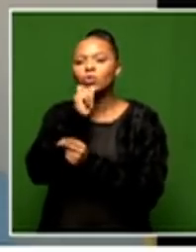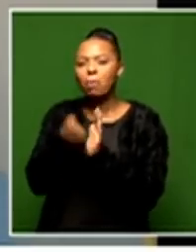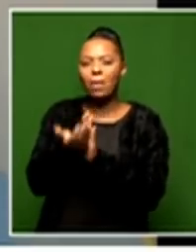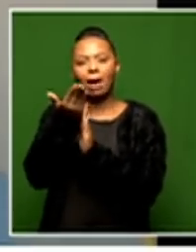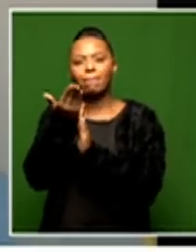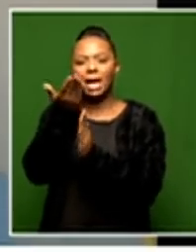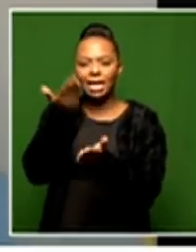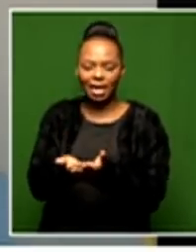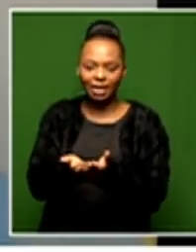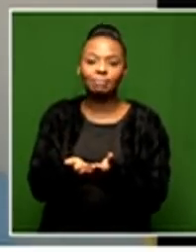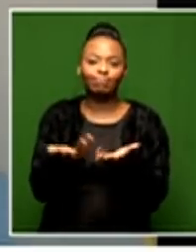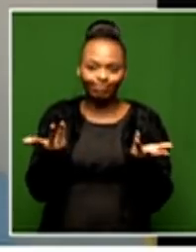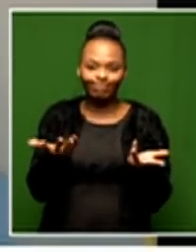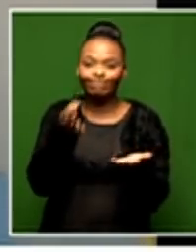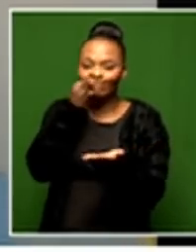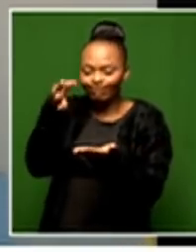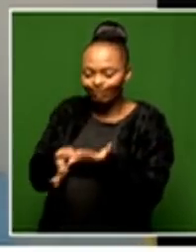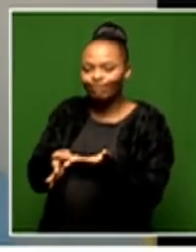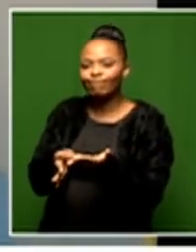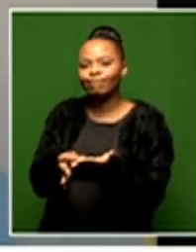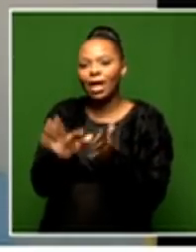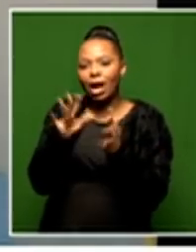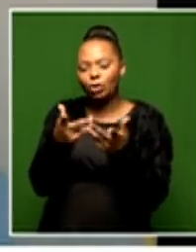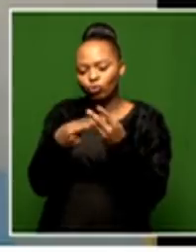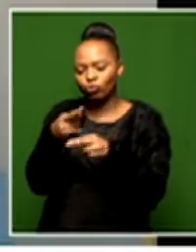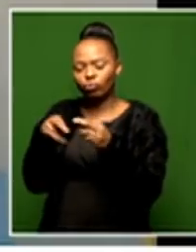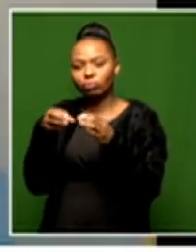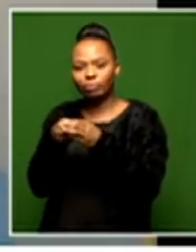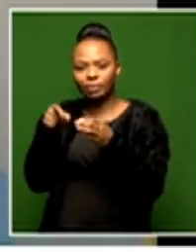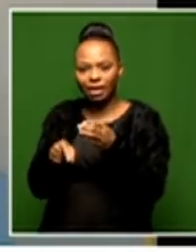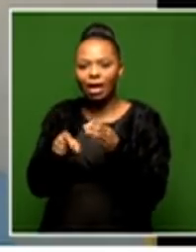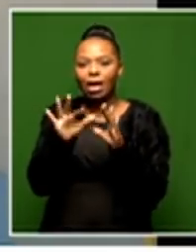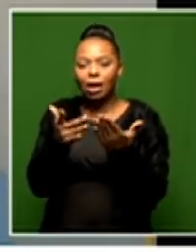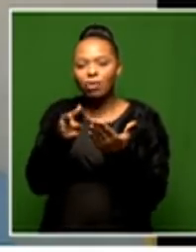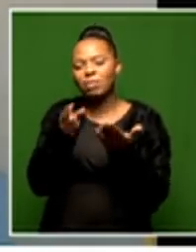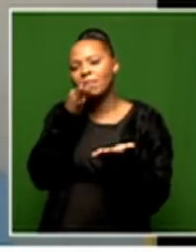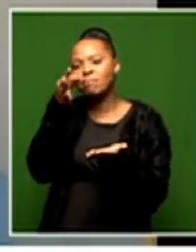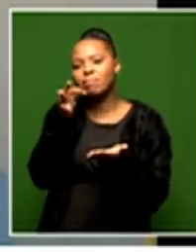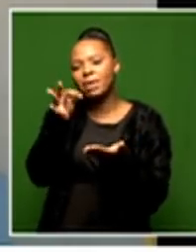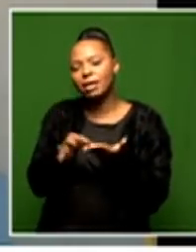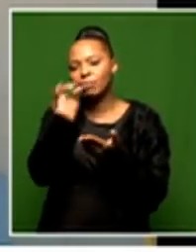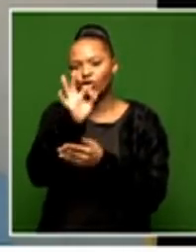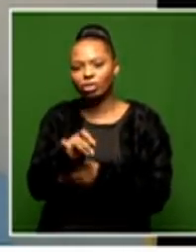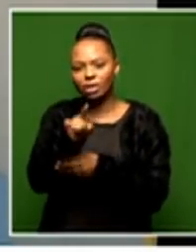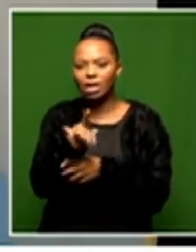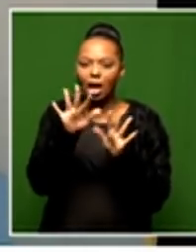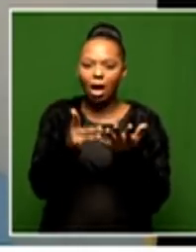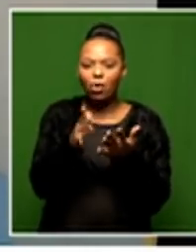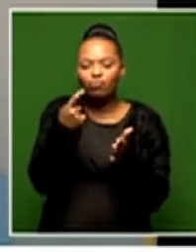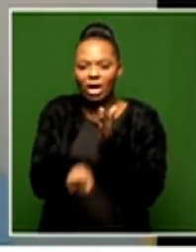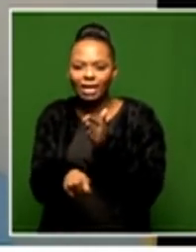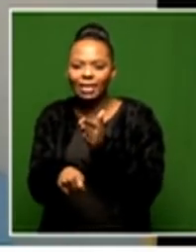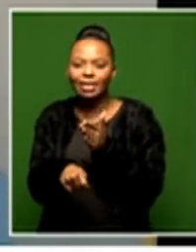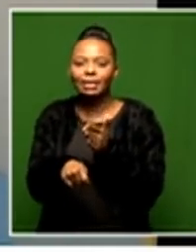for. They've also proposed to rebundle that to bring in a greater percentage of the fixed charges on your